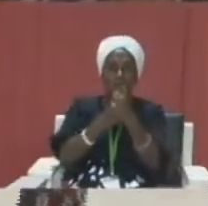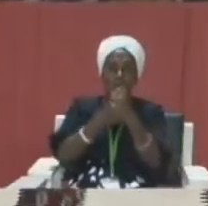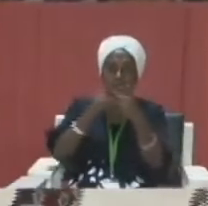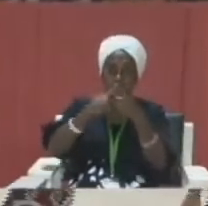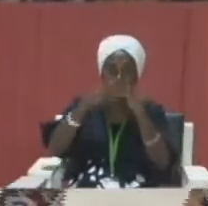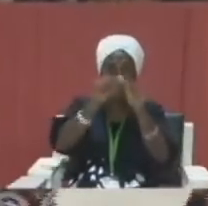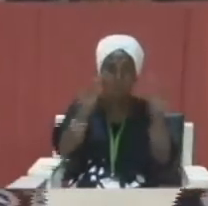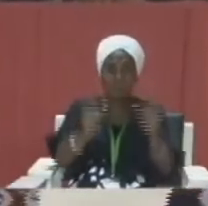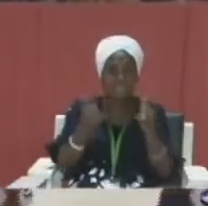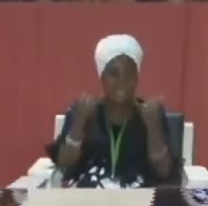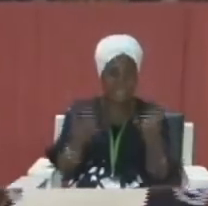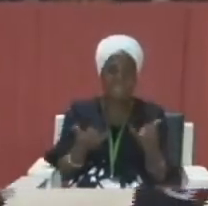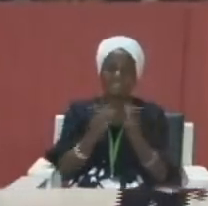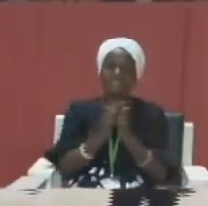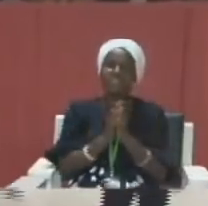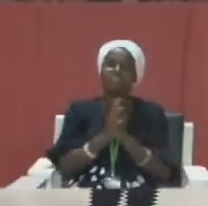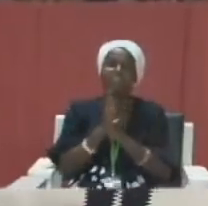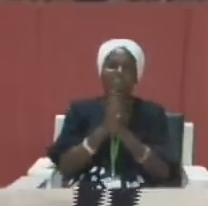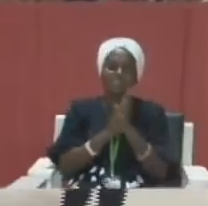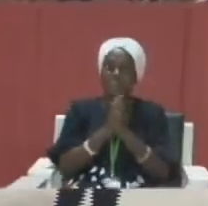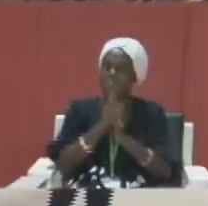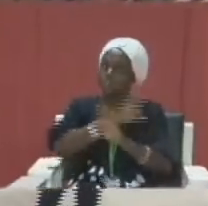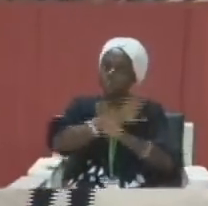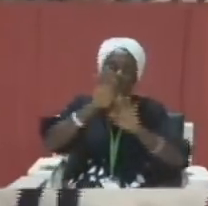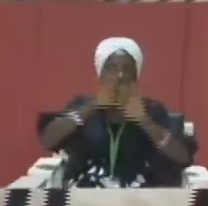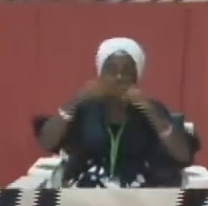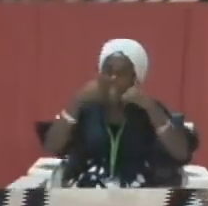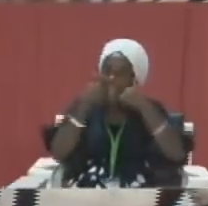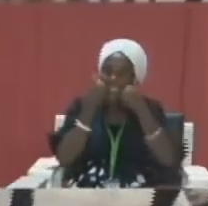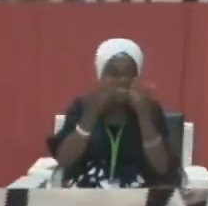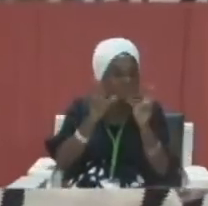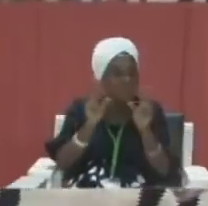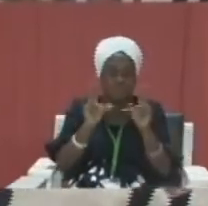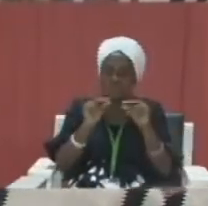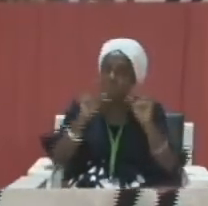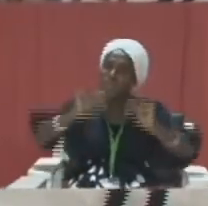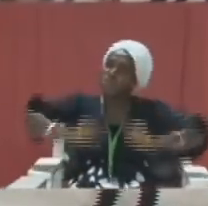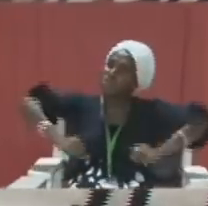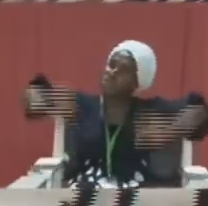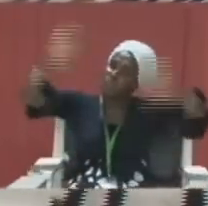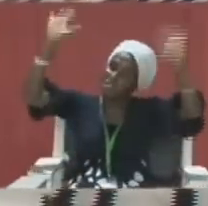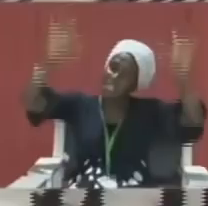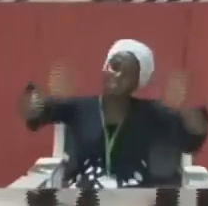We are not going to shut down until you are here. We are just waiting for you. Eight.